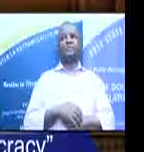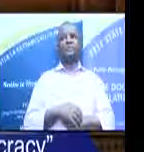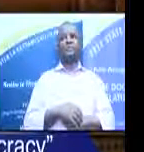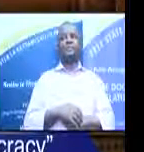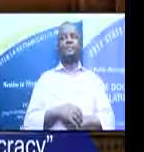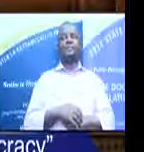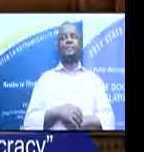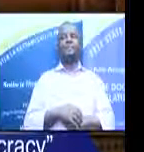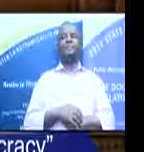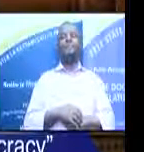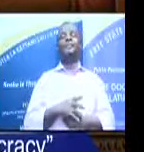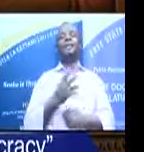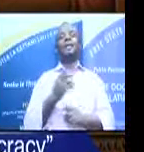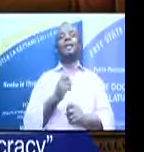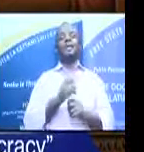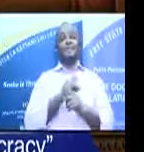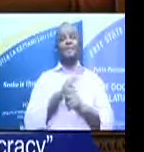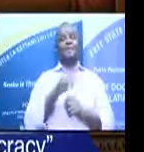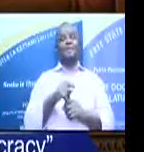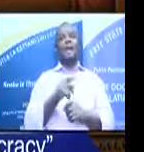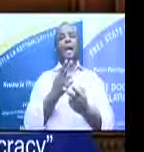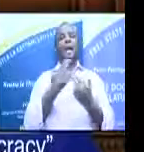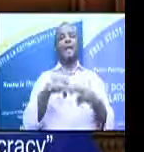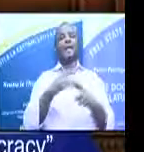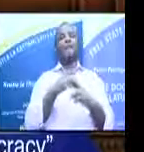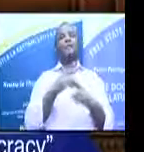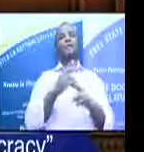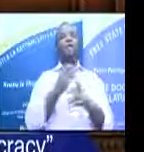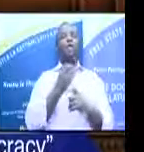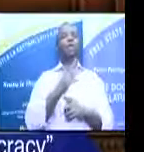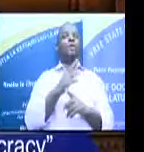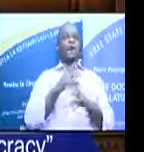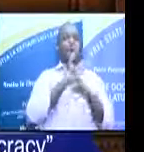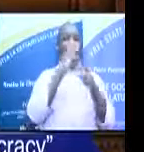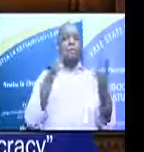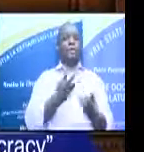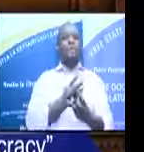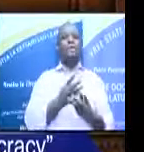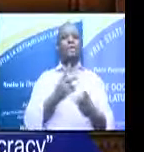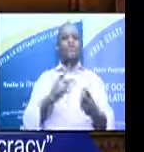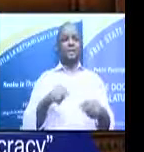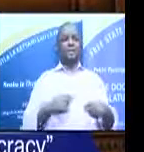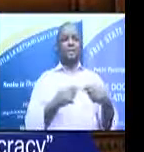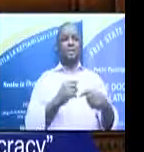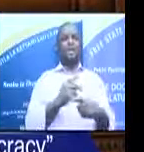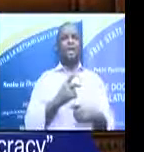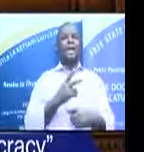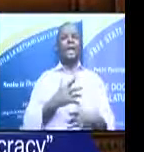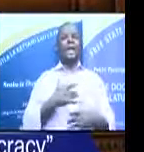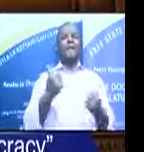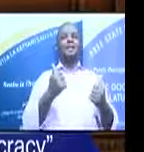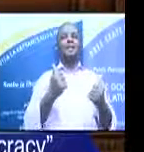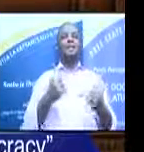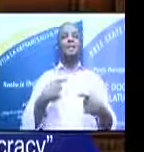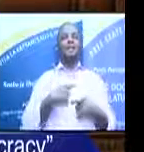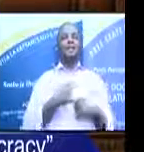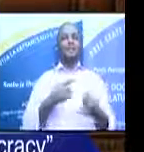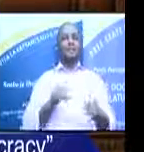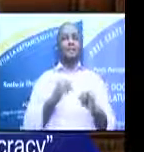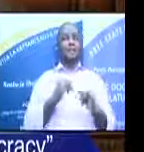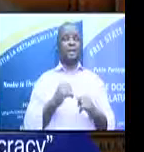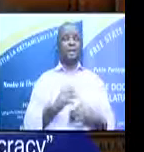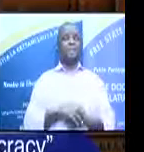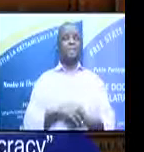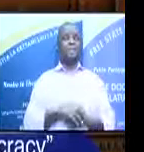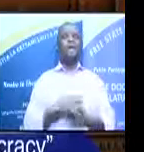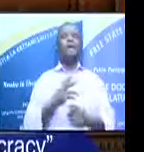yourself. The pandemic was a national or global, it was a global health emergency. Now,